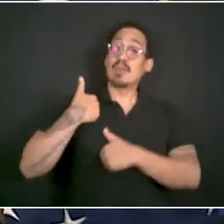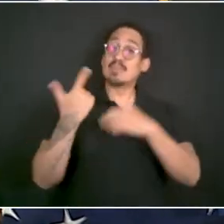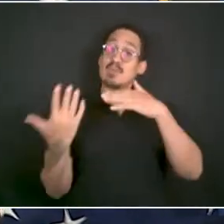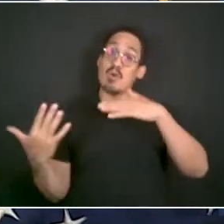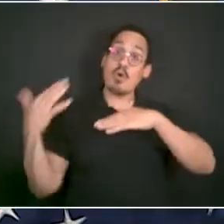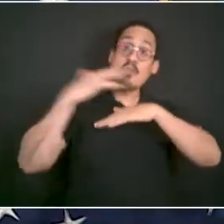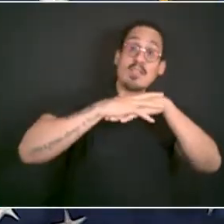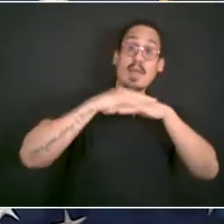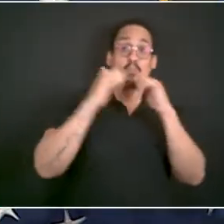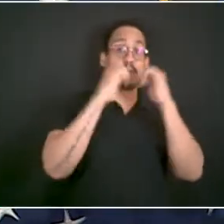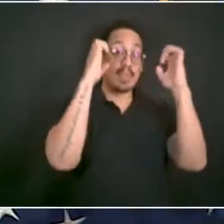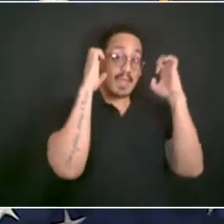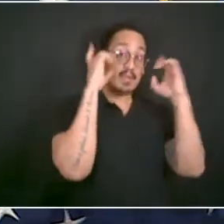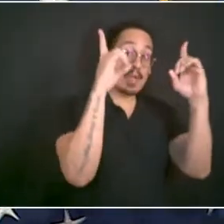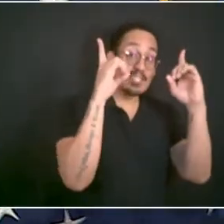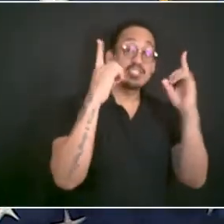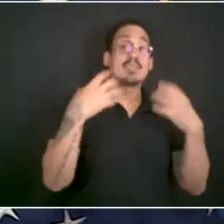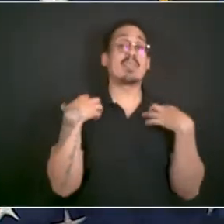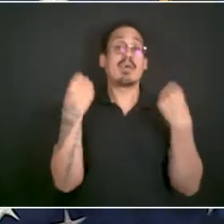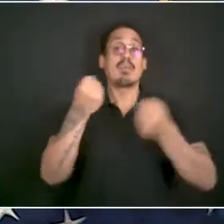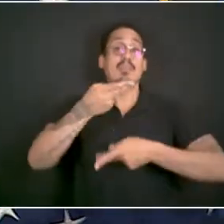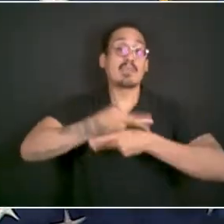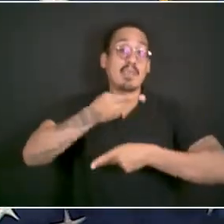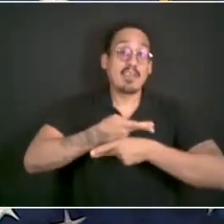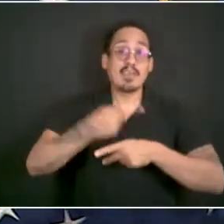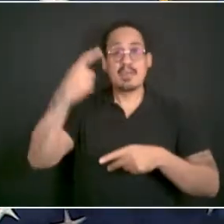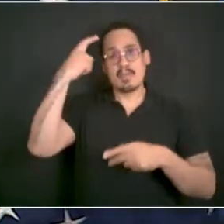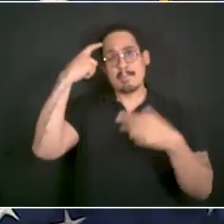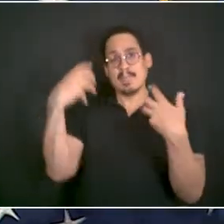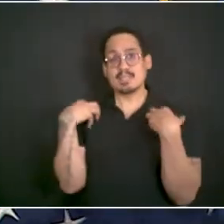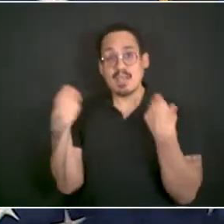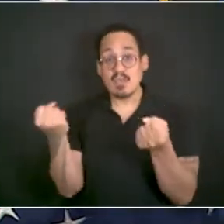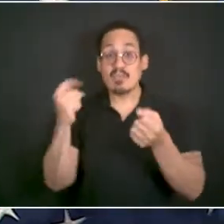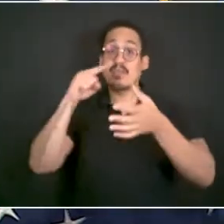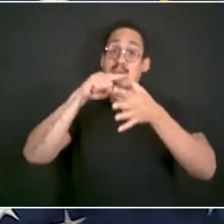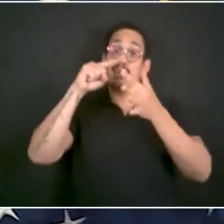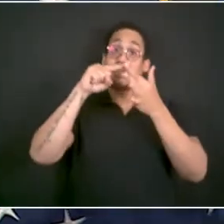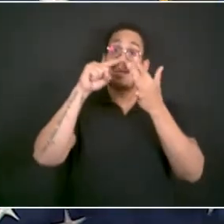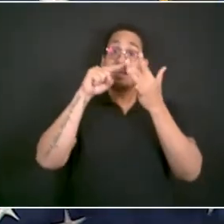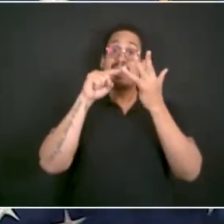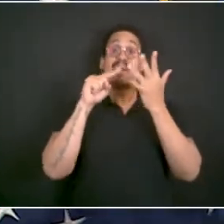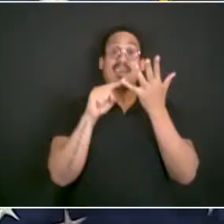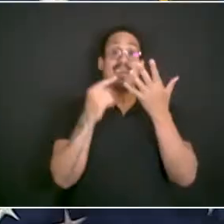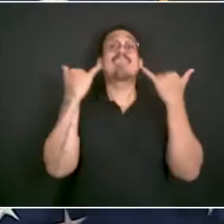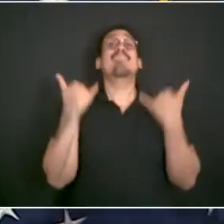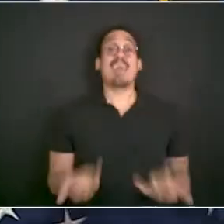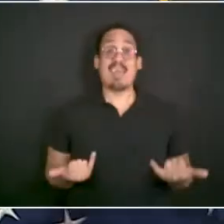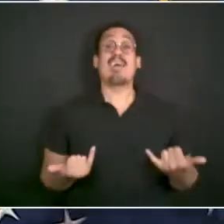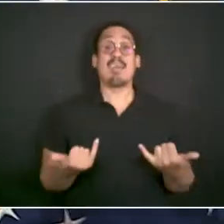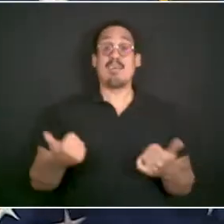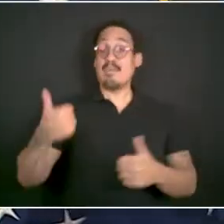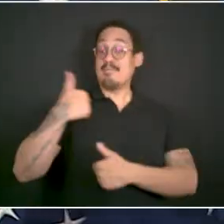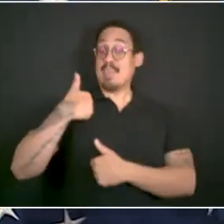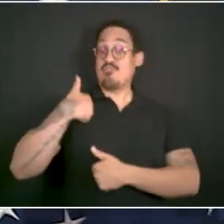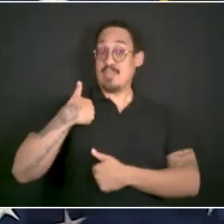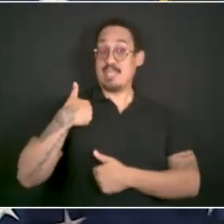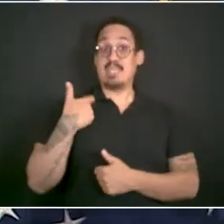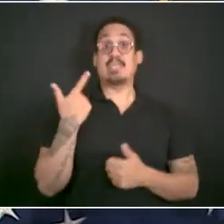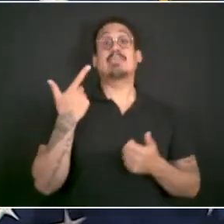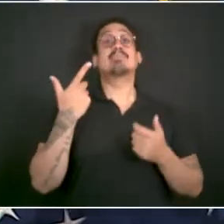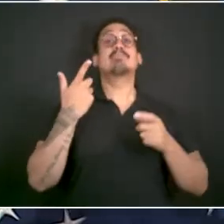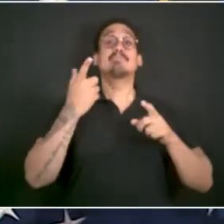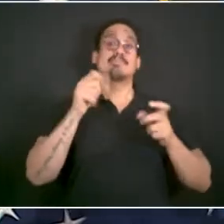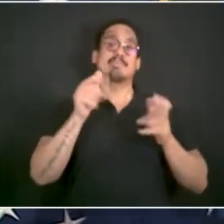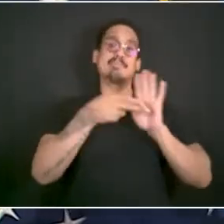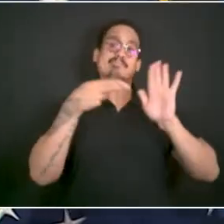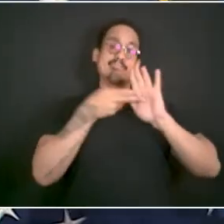announcements dovetail with that. We're in a place where only 1 out of 4 veterans in this city self-identifies. And so I always tell all of our friends here, our elected officials, we're doing everything